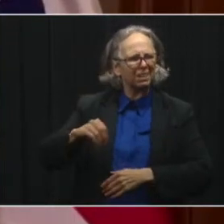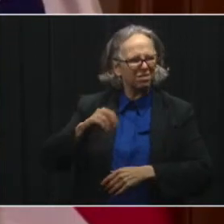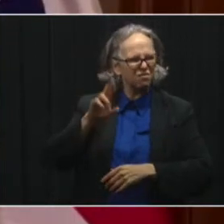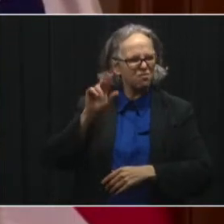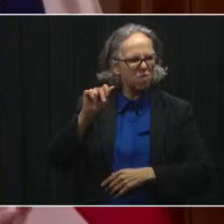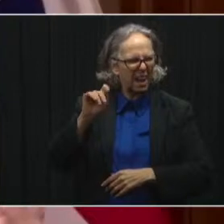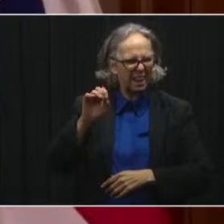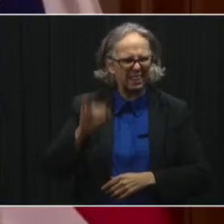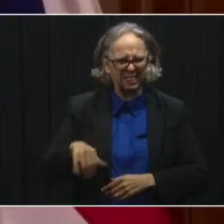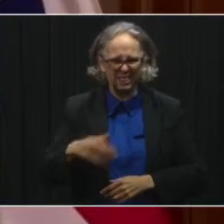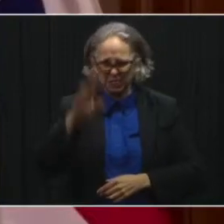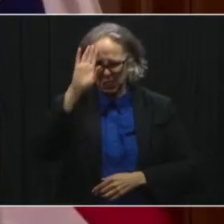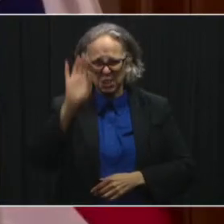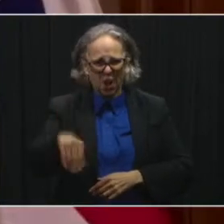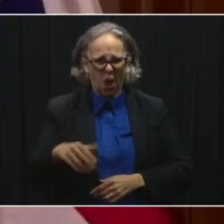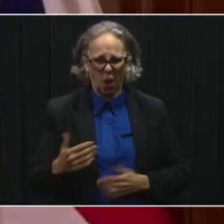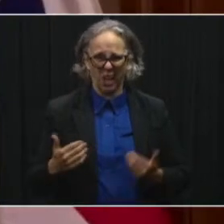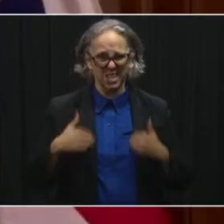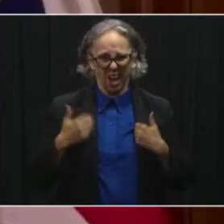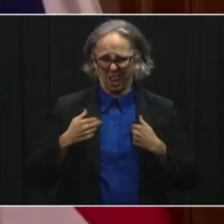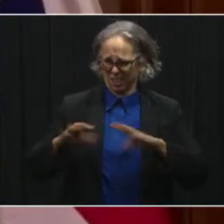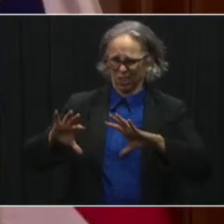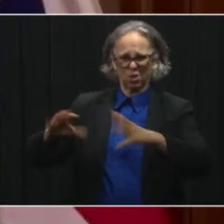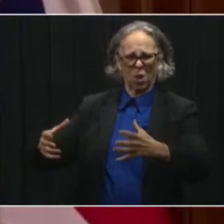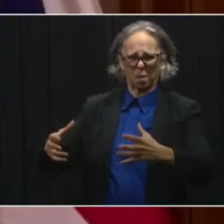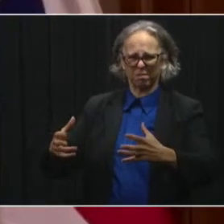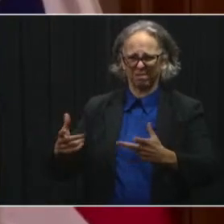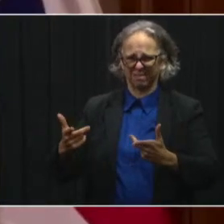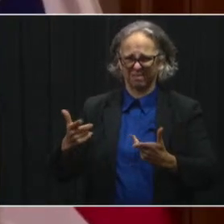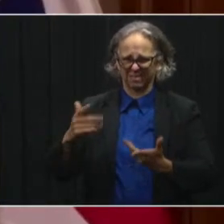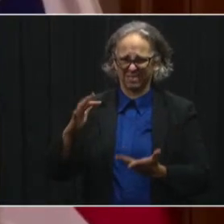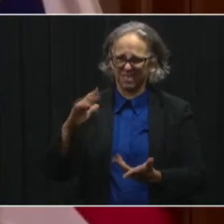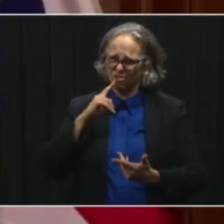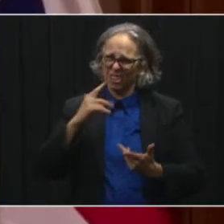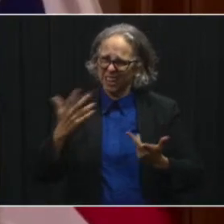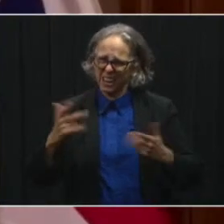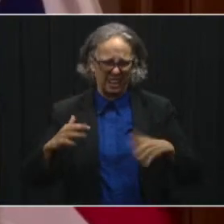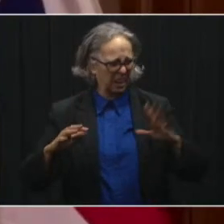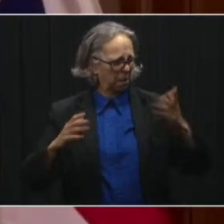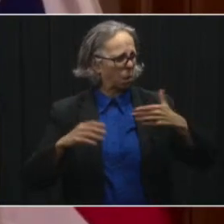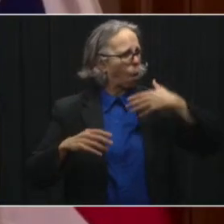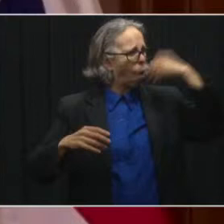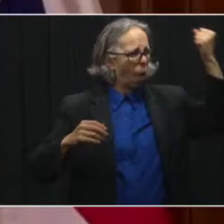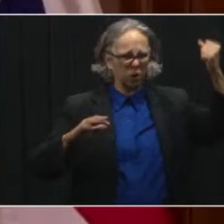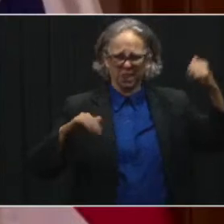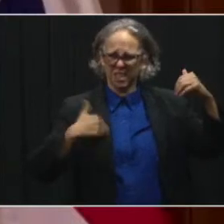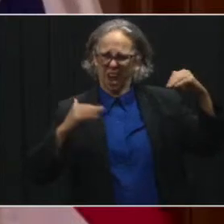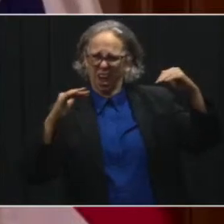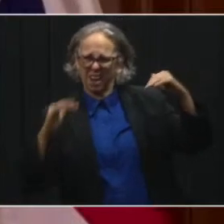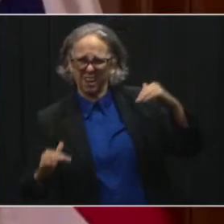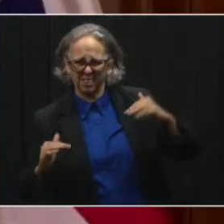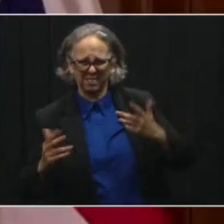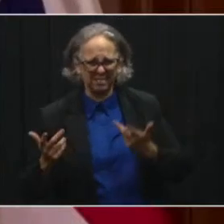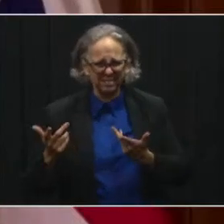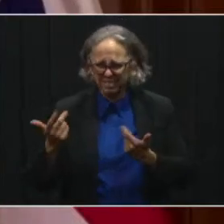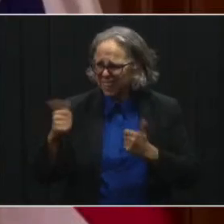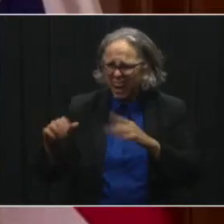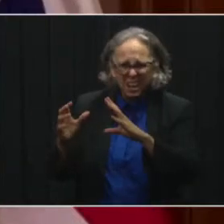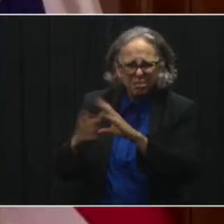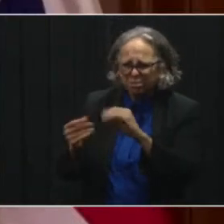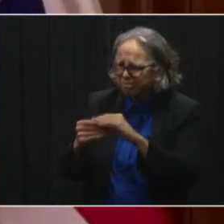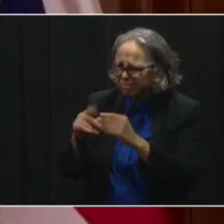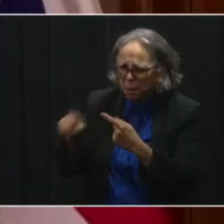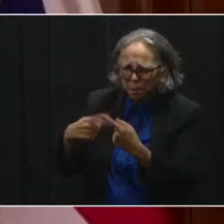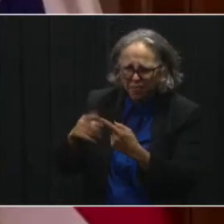younger Ohioans is certainly a lot less. I don't know if you could have any reflection on that and what you're seeing or